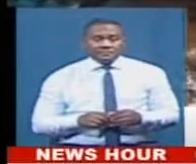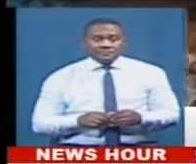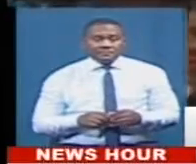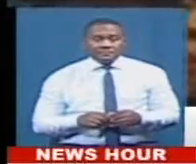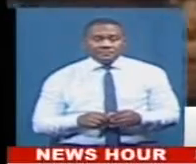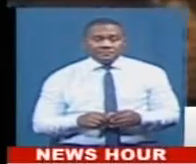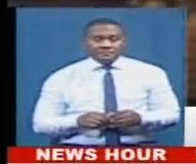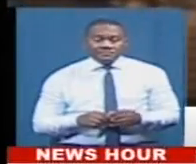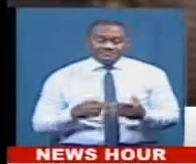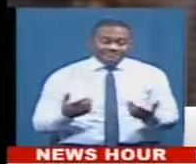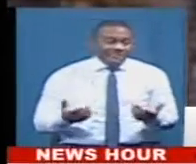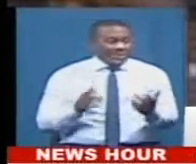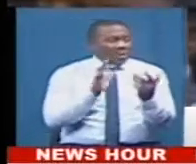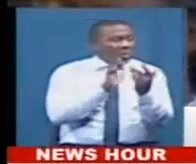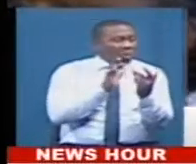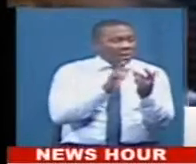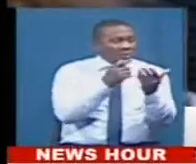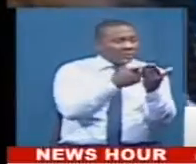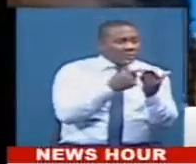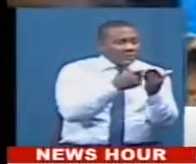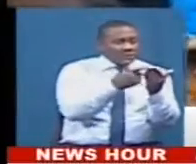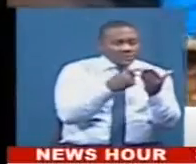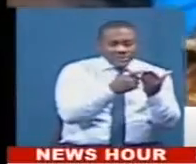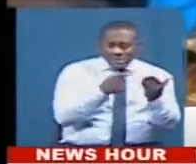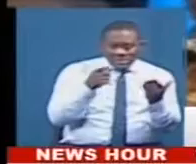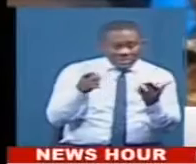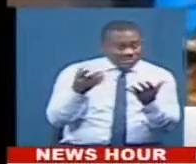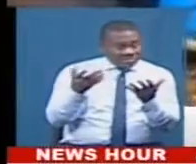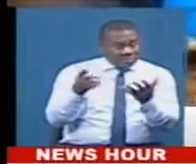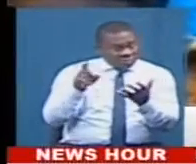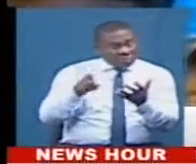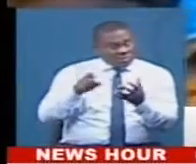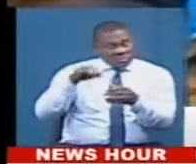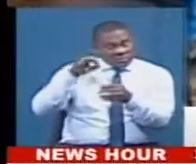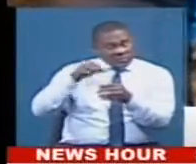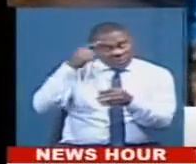sensitization and consultations with key stakeholders towards a referendum in